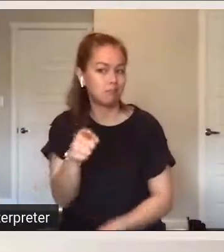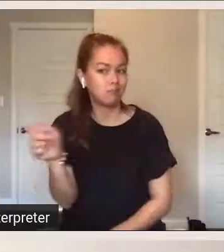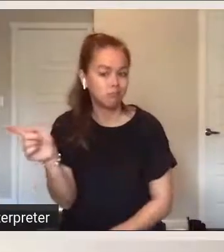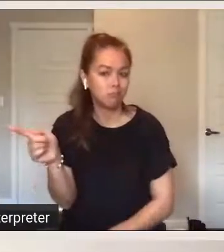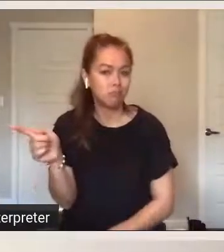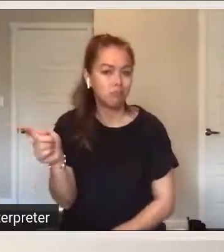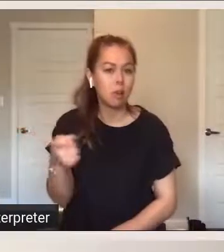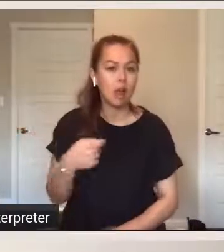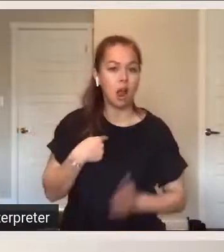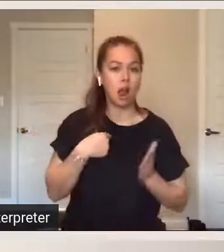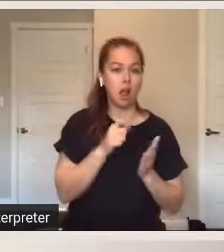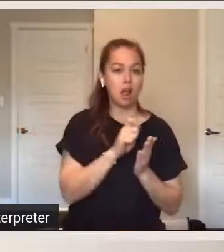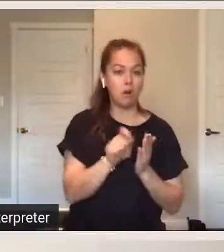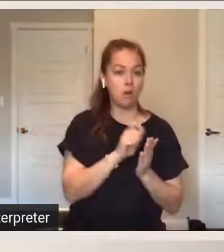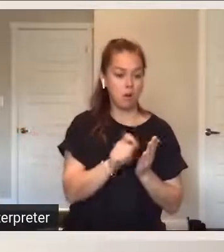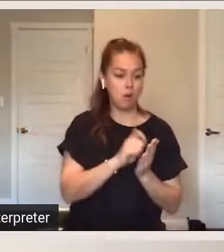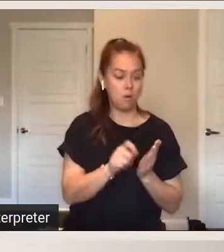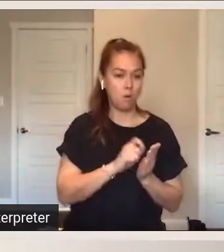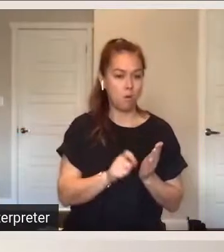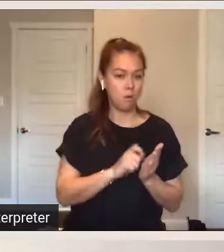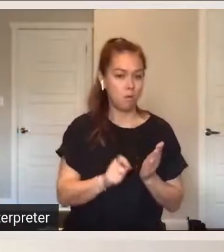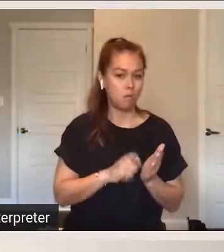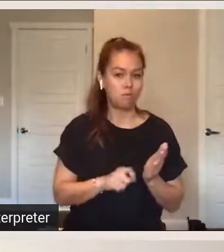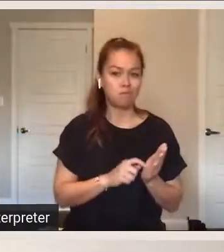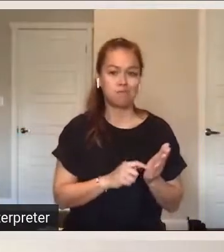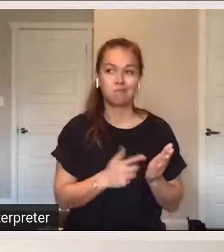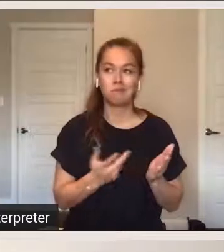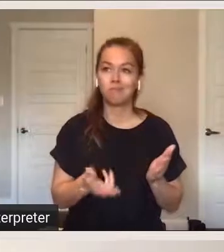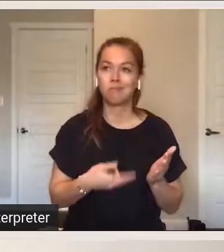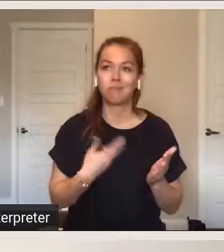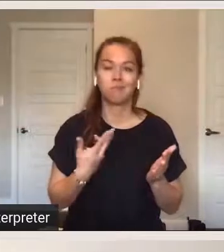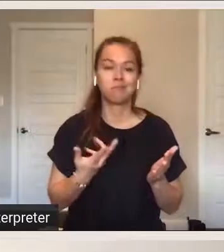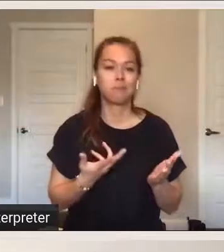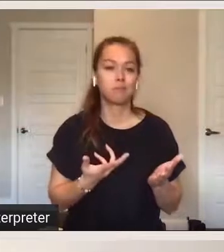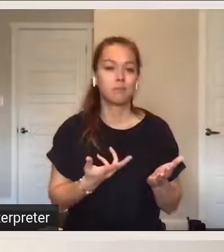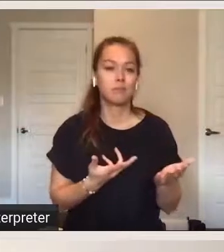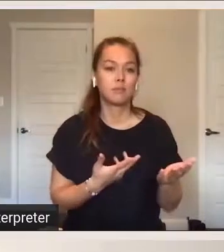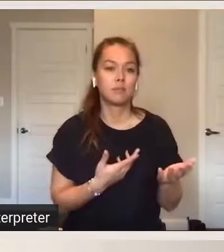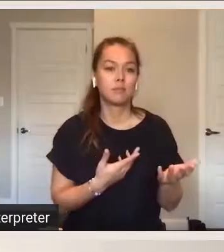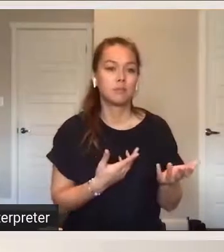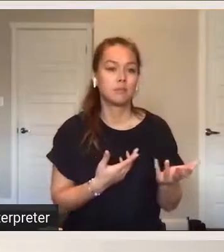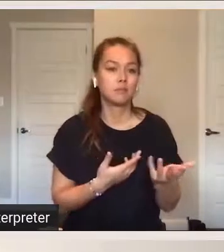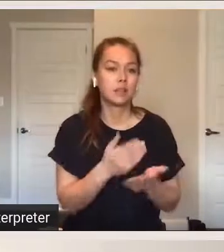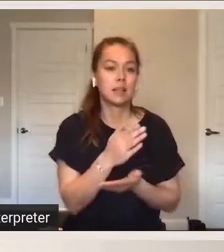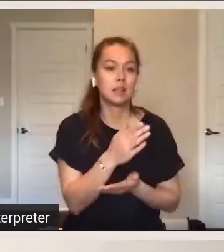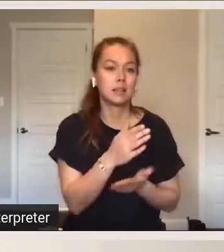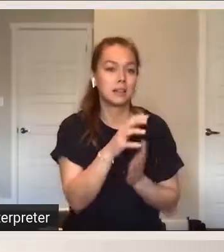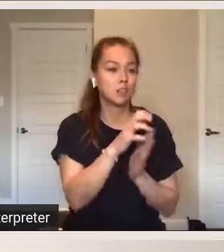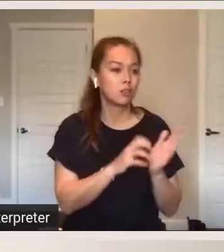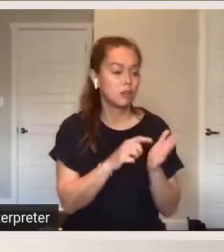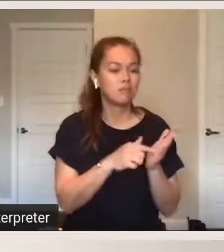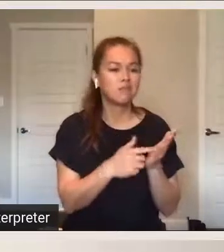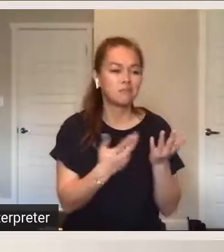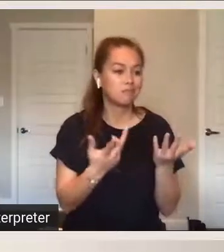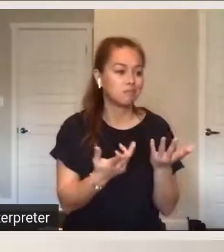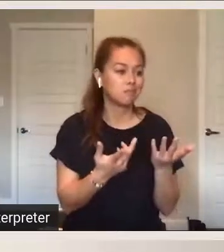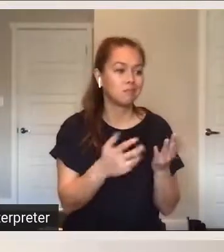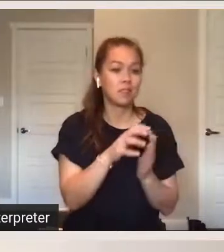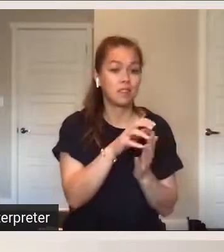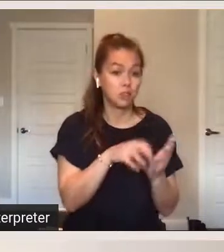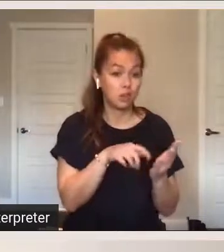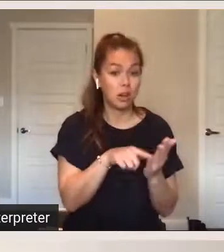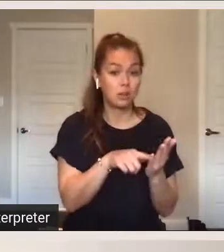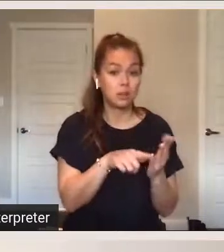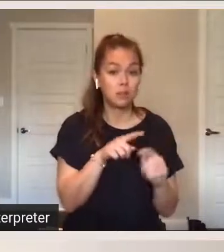know, learning from Wong Kar-wai, you know, just making a script and going building off of the people